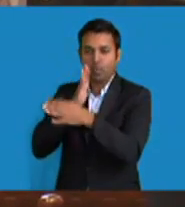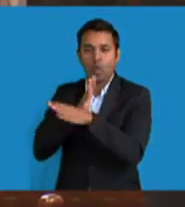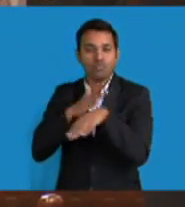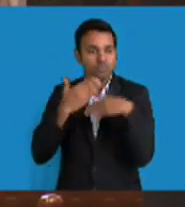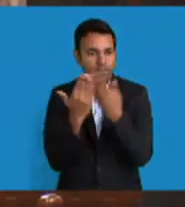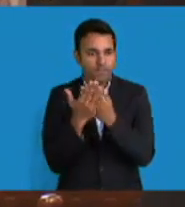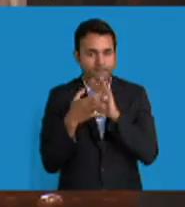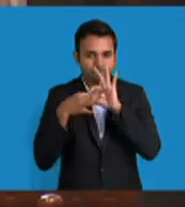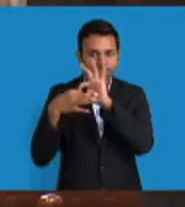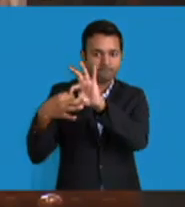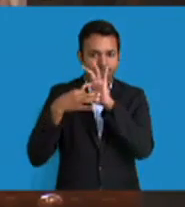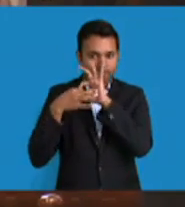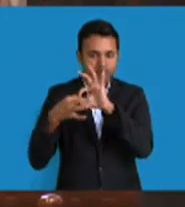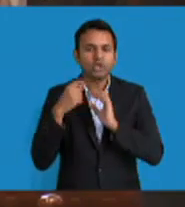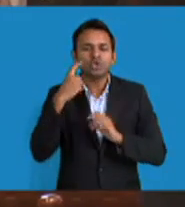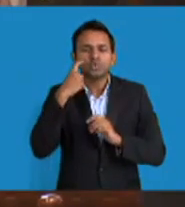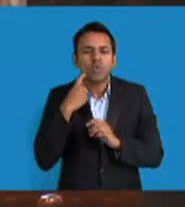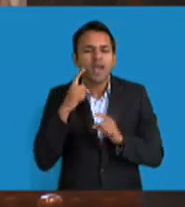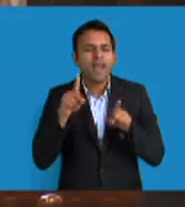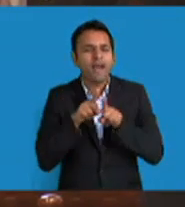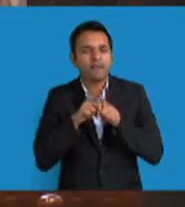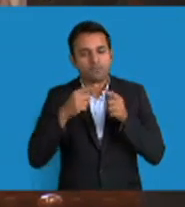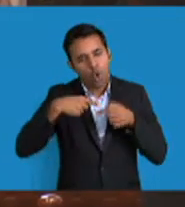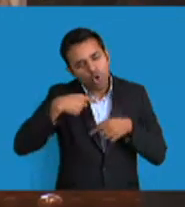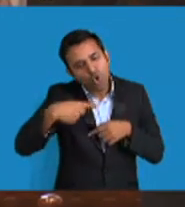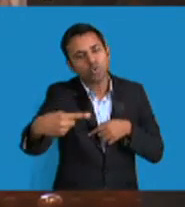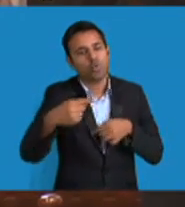sustainable fishing continues, Madam Speaker.